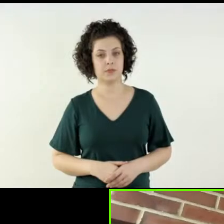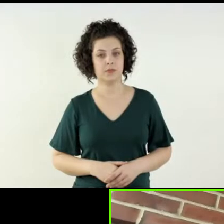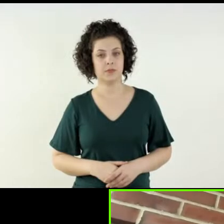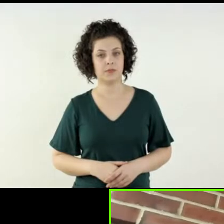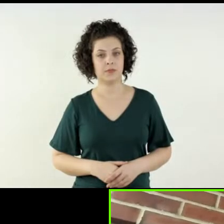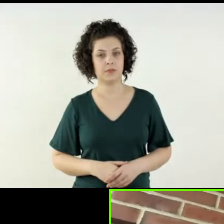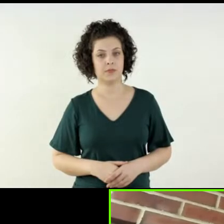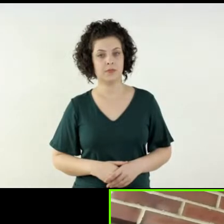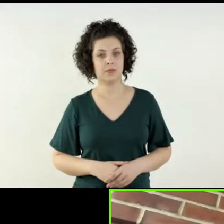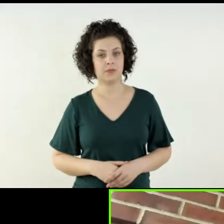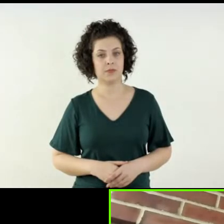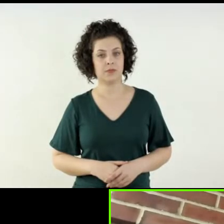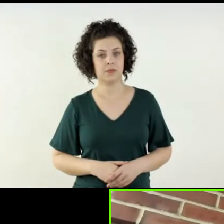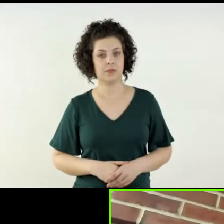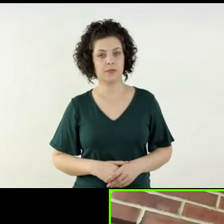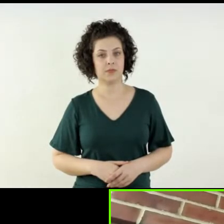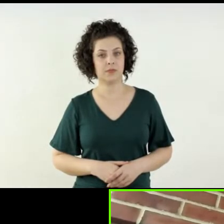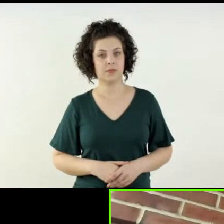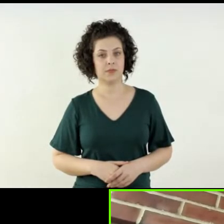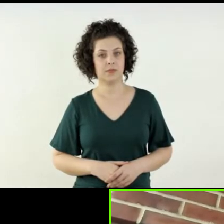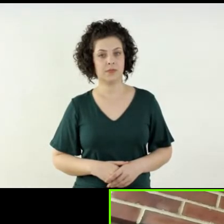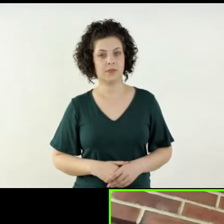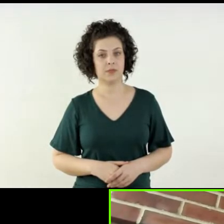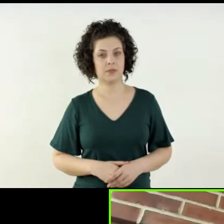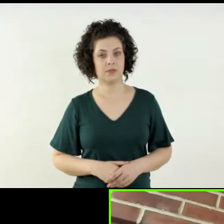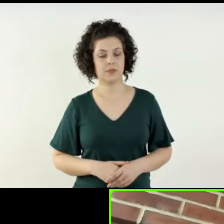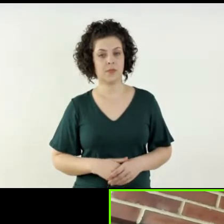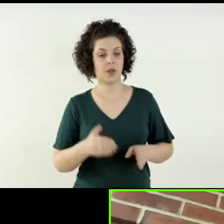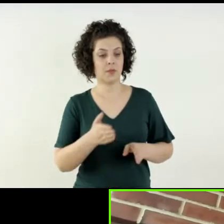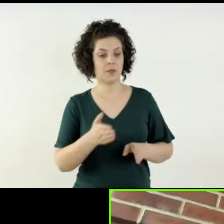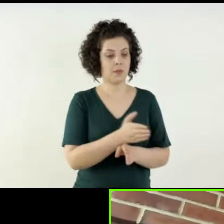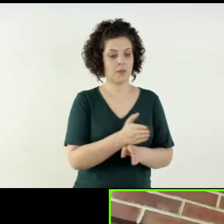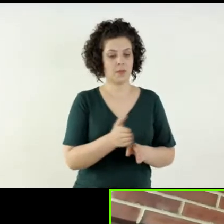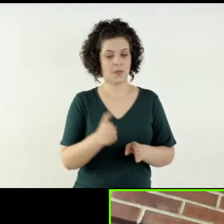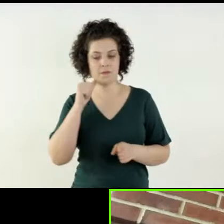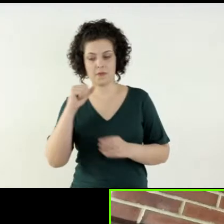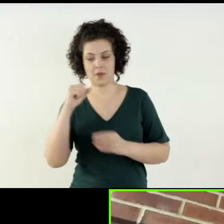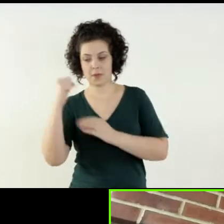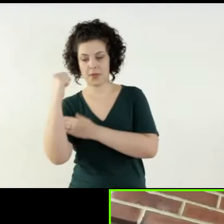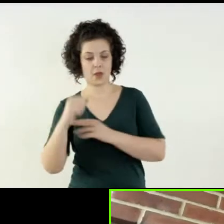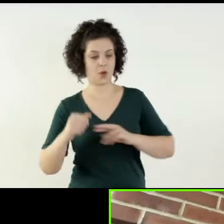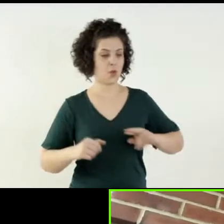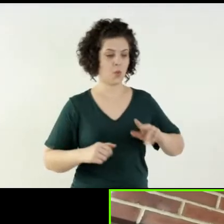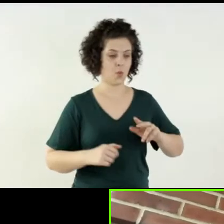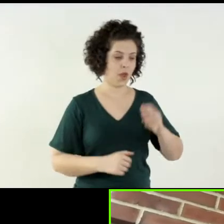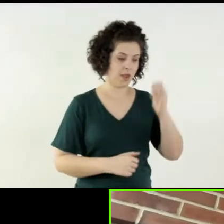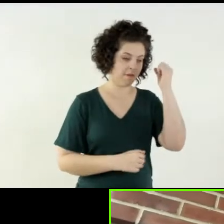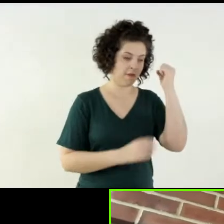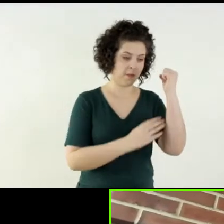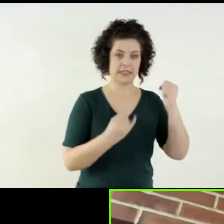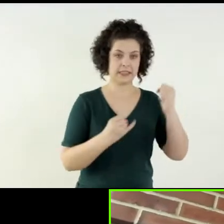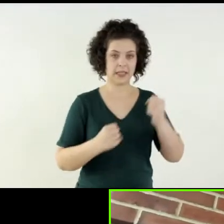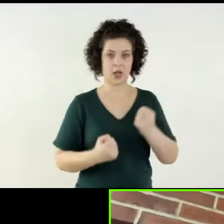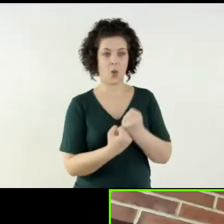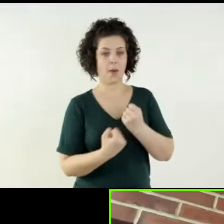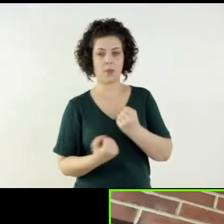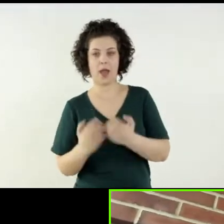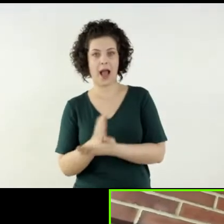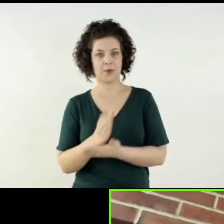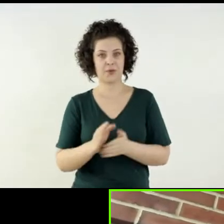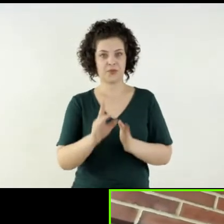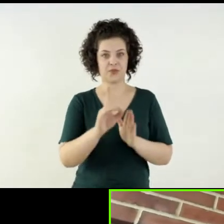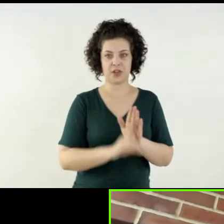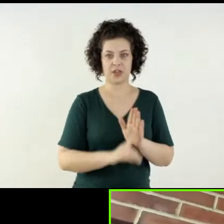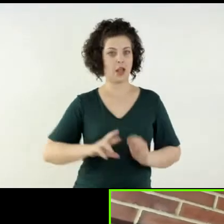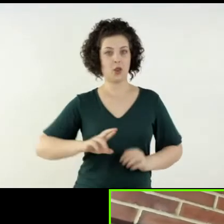like, if you don't believe in and support reproductive rights, you are not a feminist, for instance. That is a stance that I think